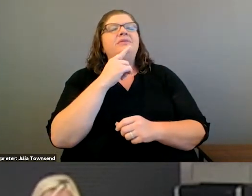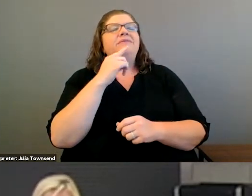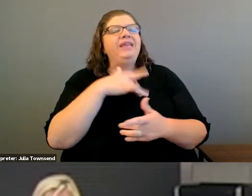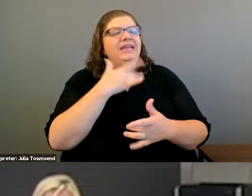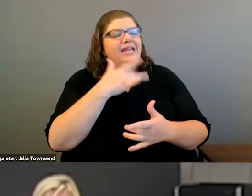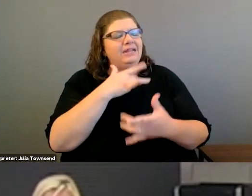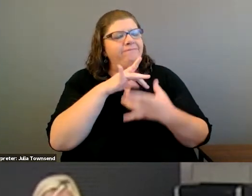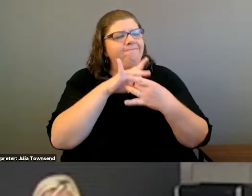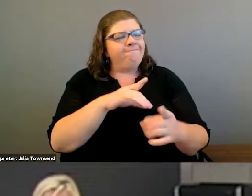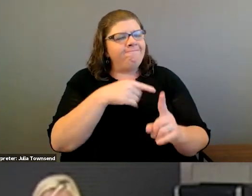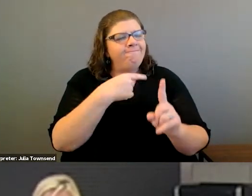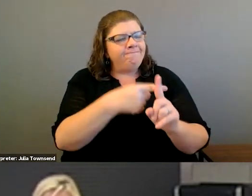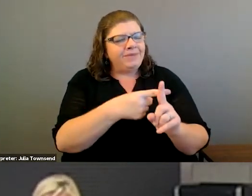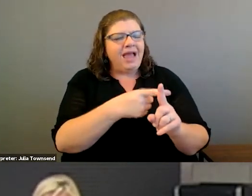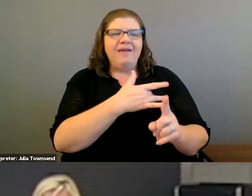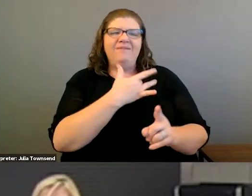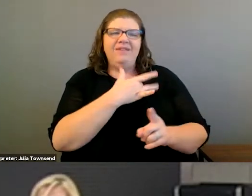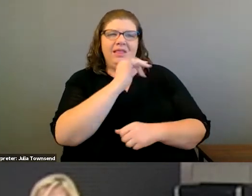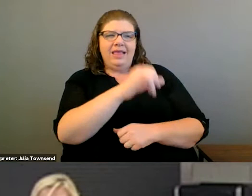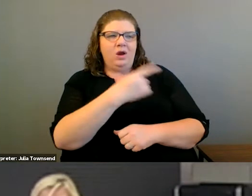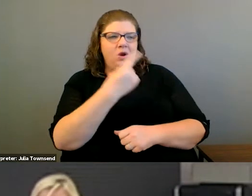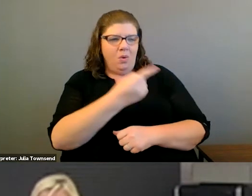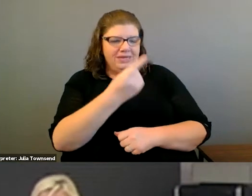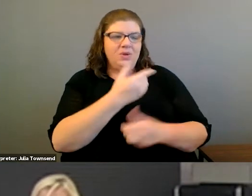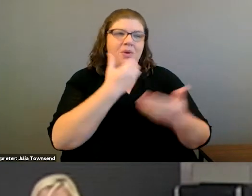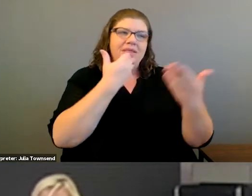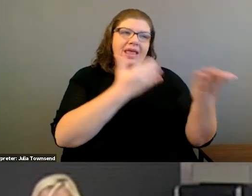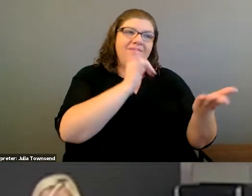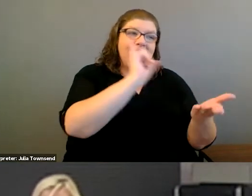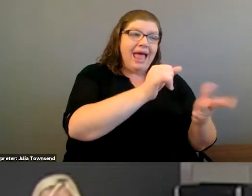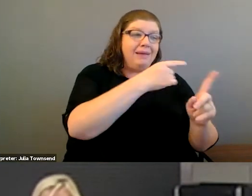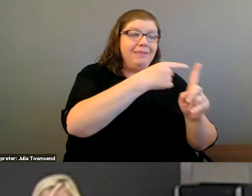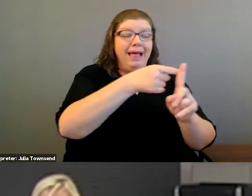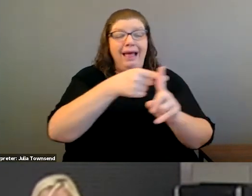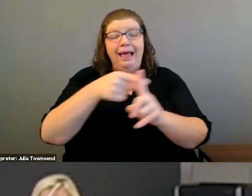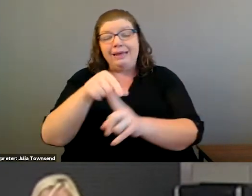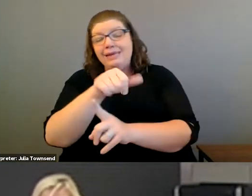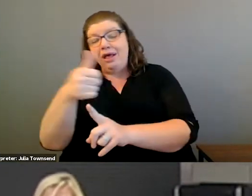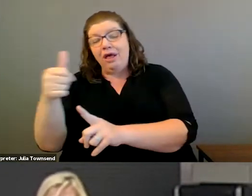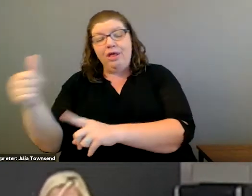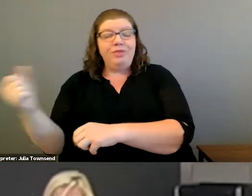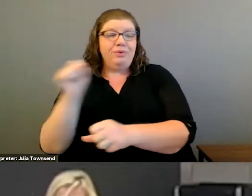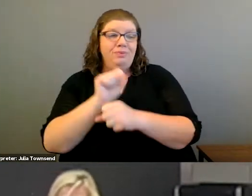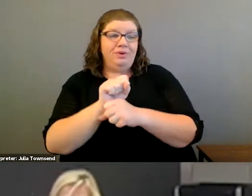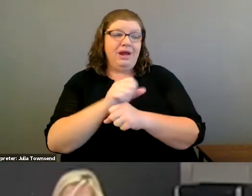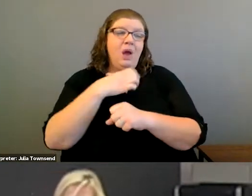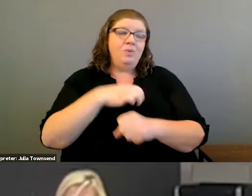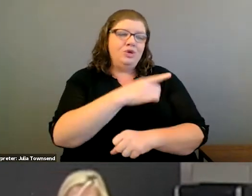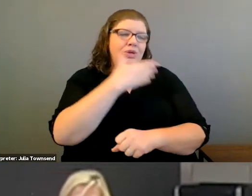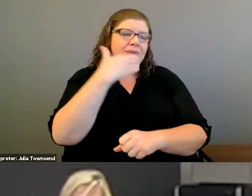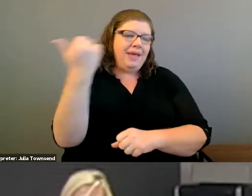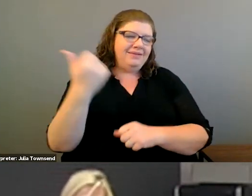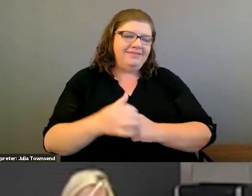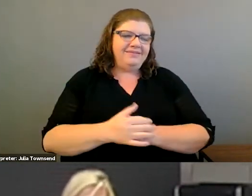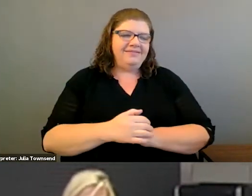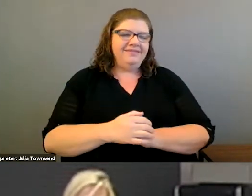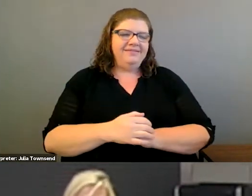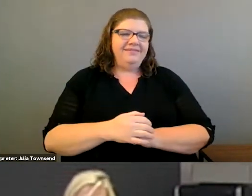thank you for that plus all of the other work that you've done, and I wish you all the best.